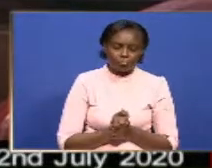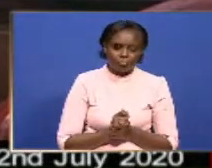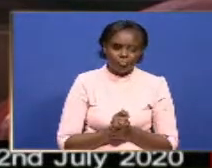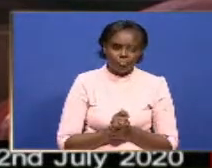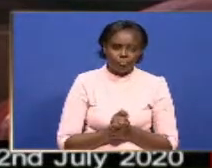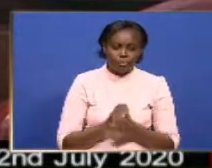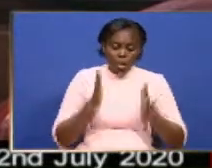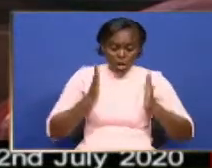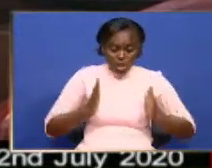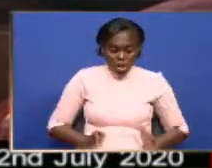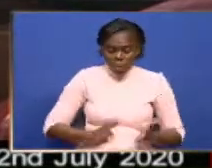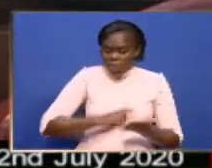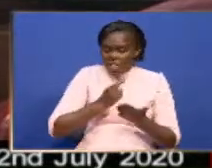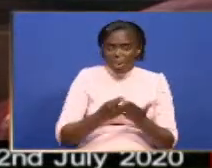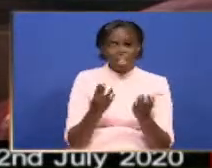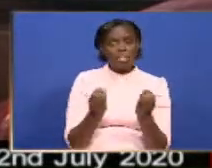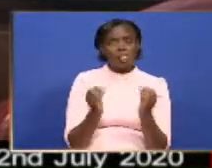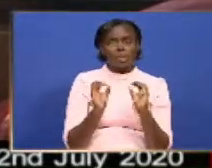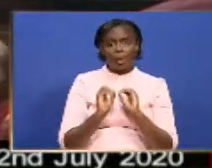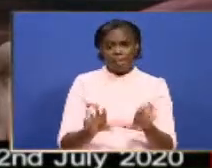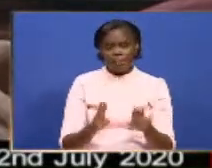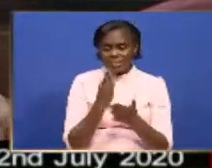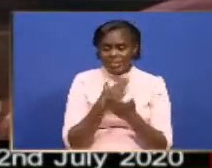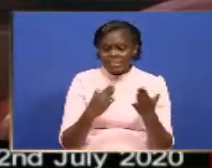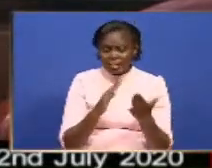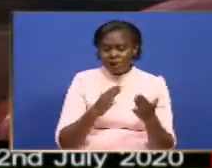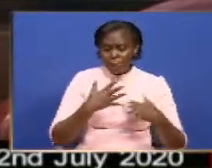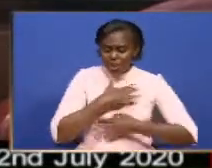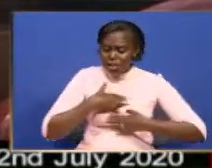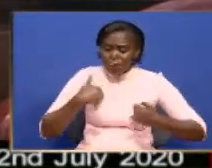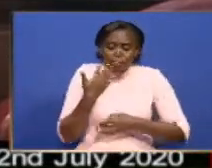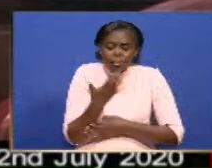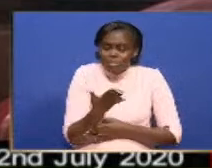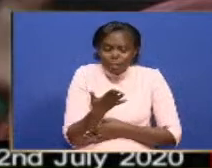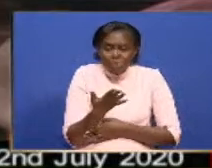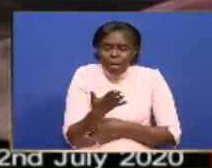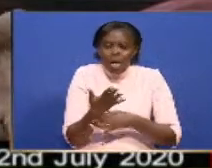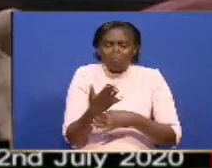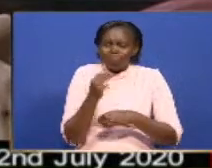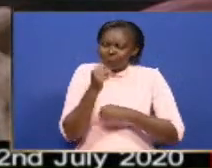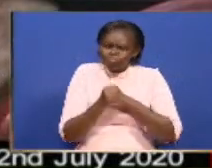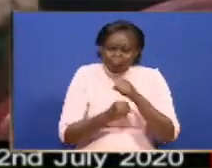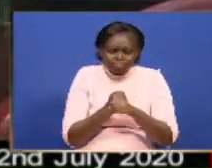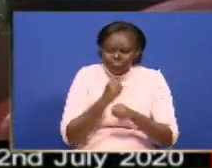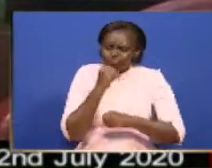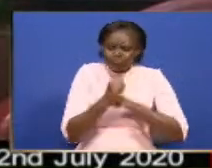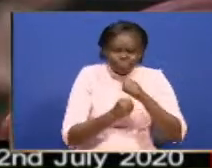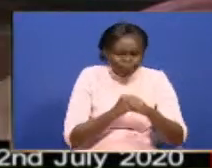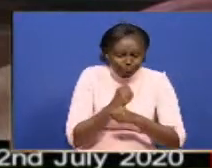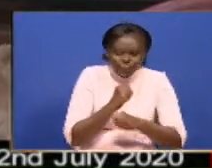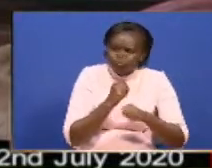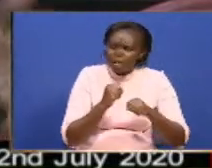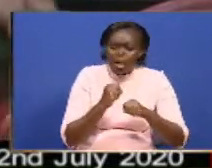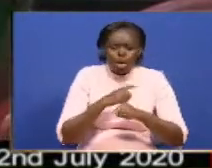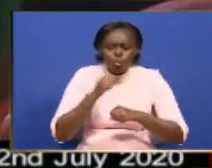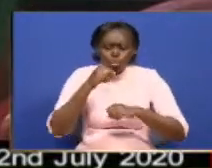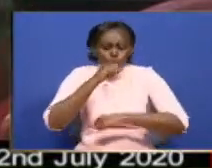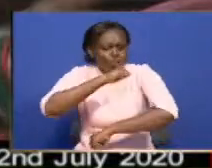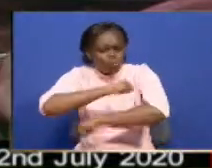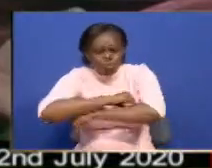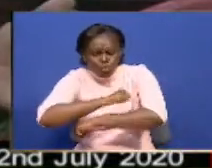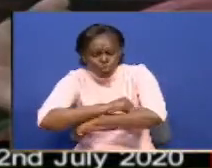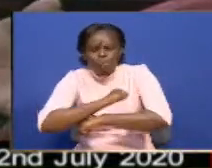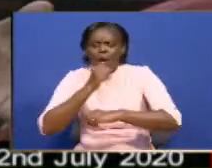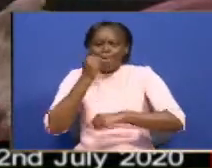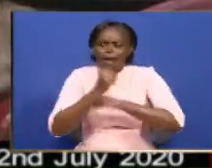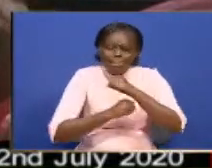human resource is not easy to come by. Some of these refugees have taken them years of schooling, years in